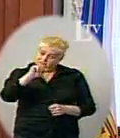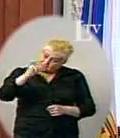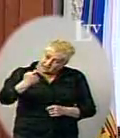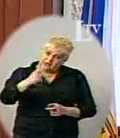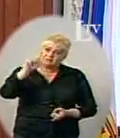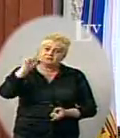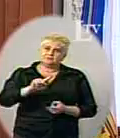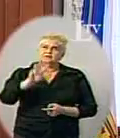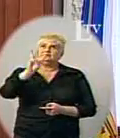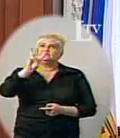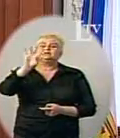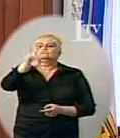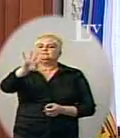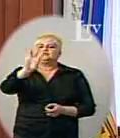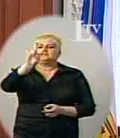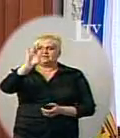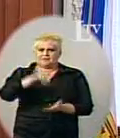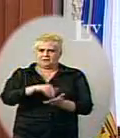$7,500.